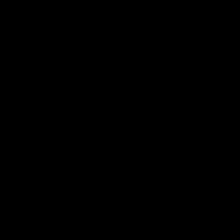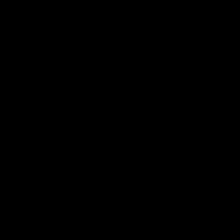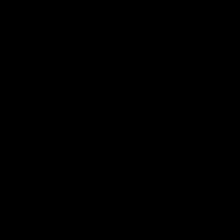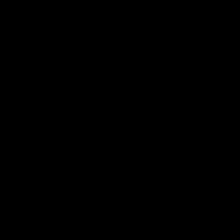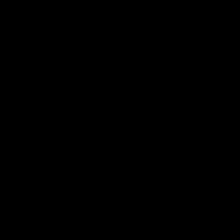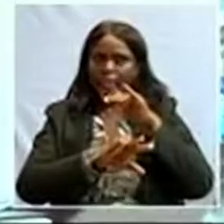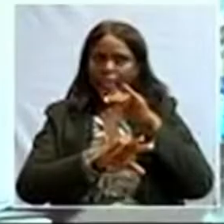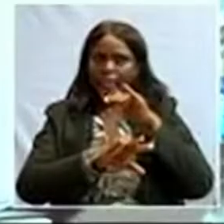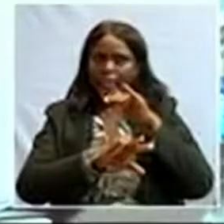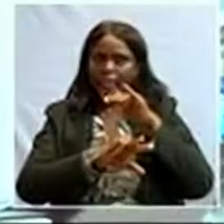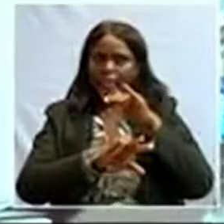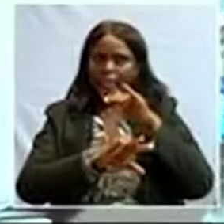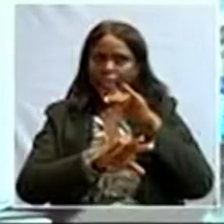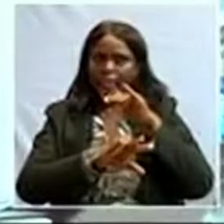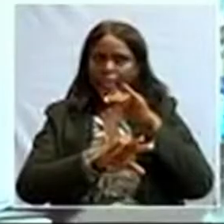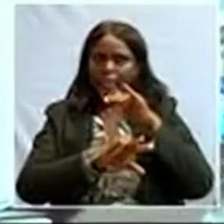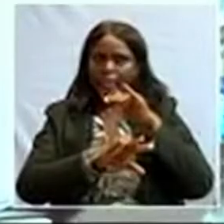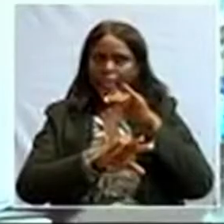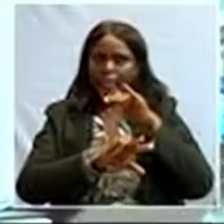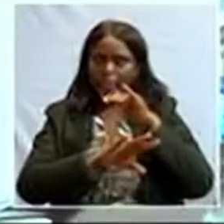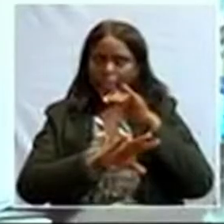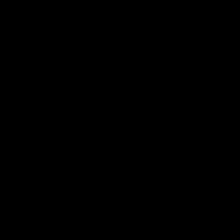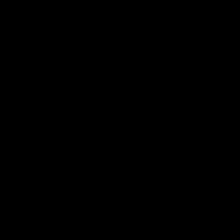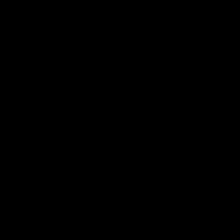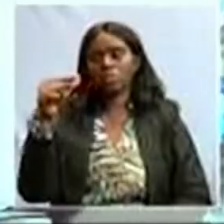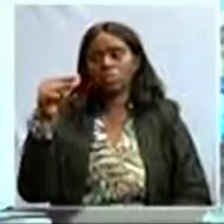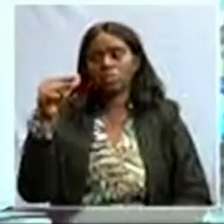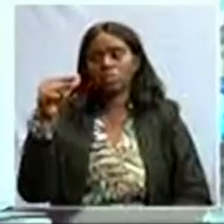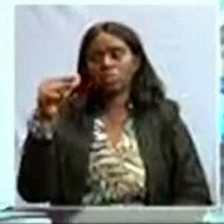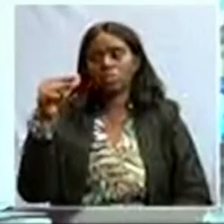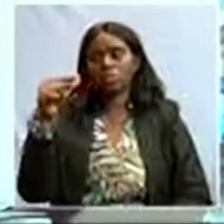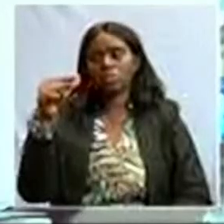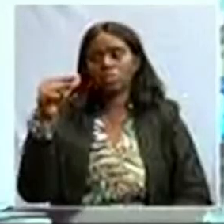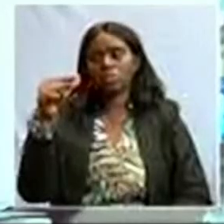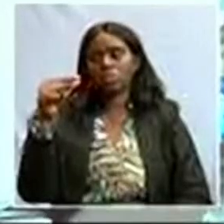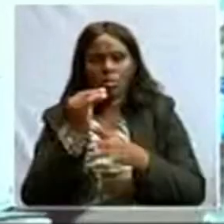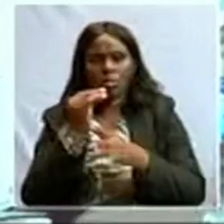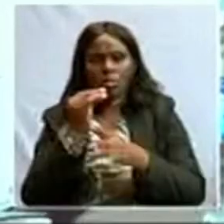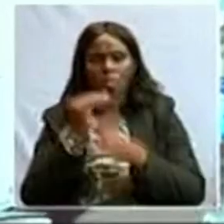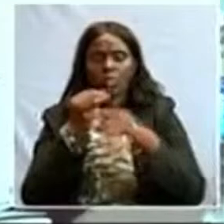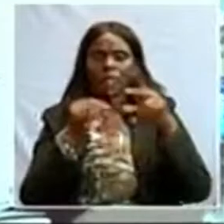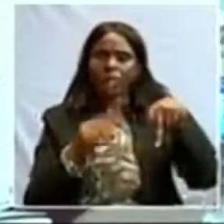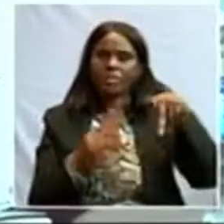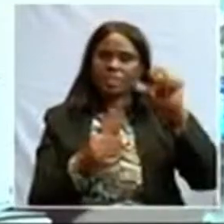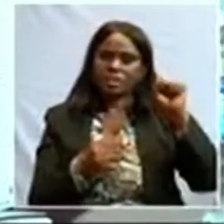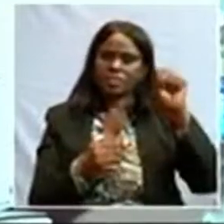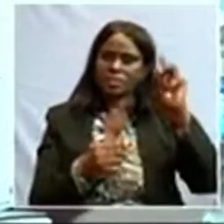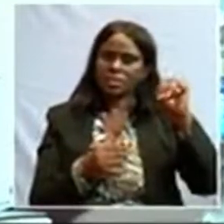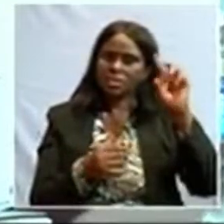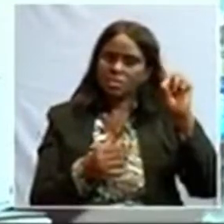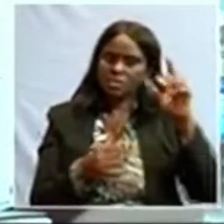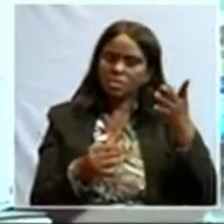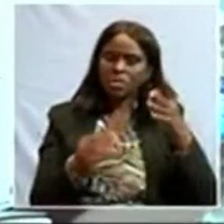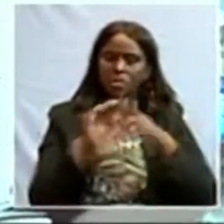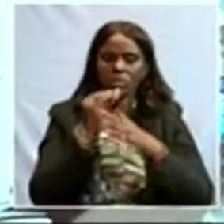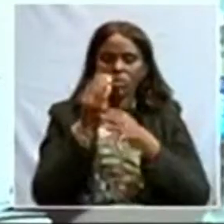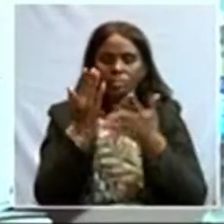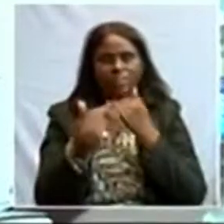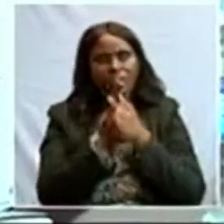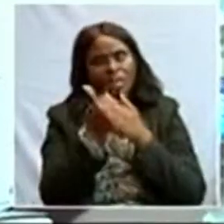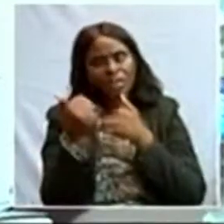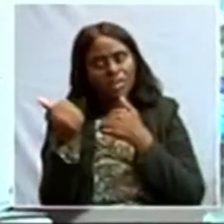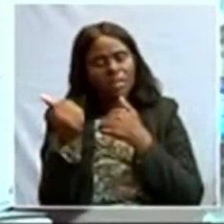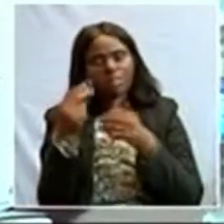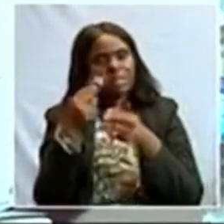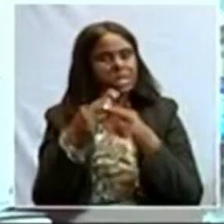whether Government Service Commission or whether it be named Public Service Management Division or whether it be named by any other